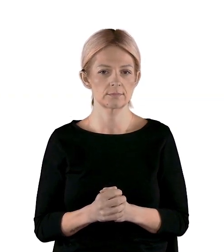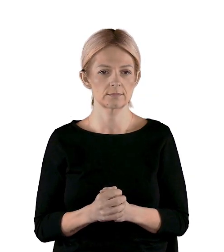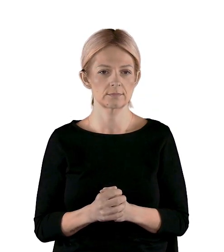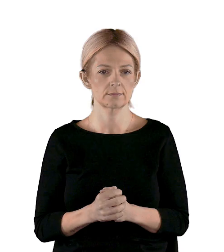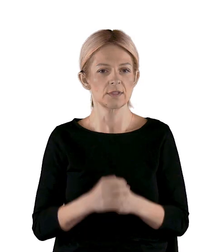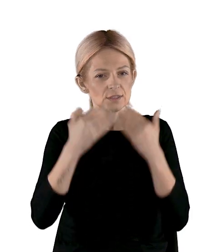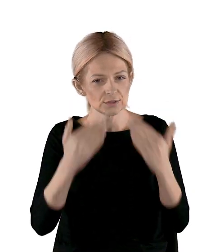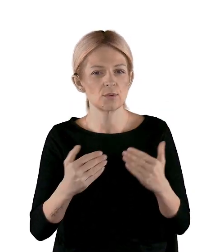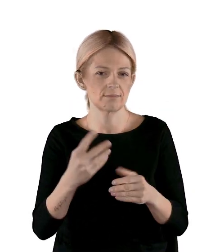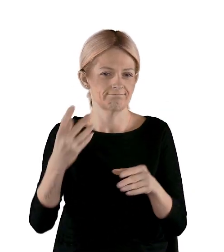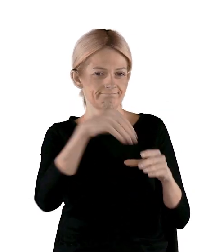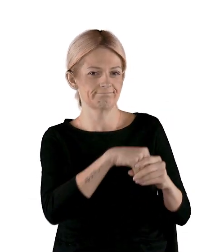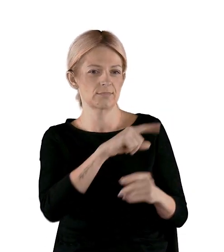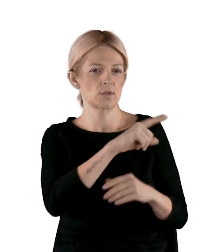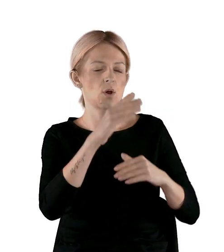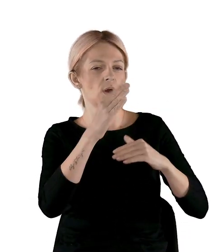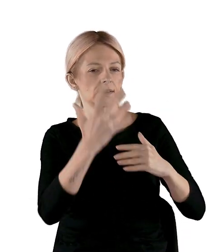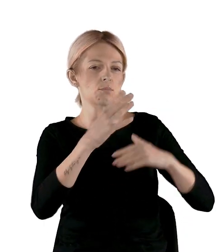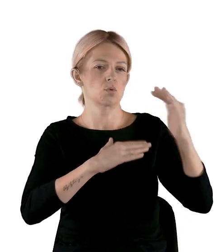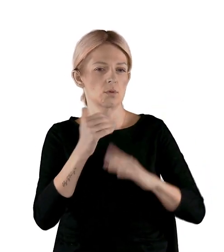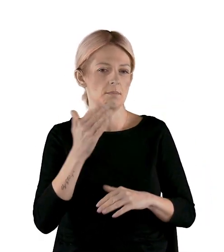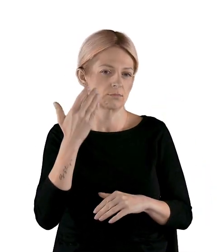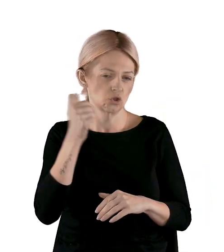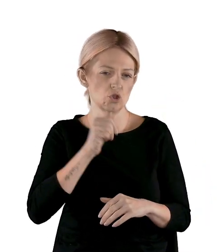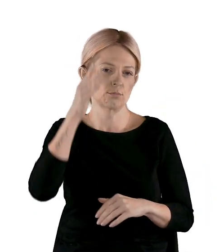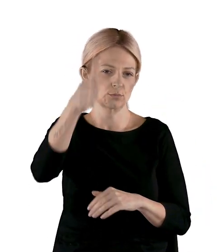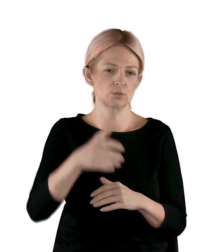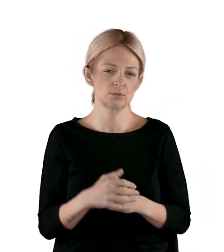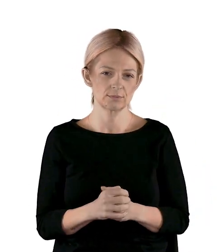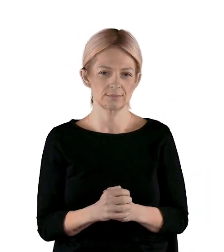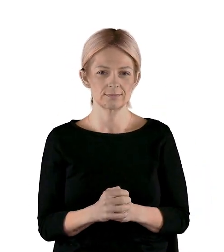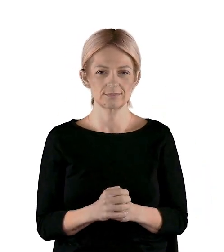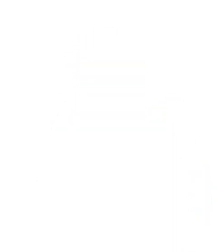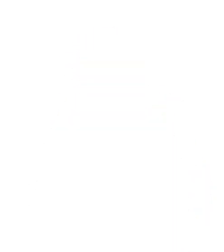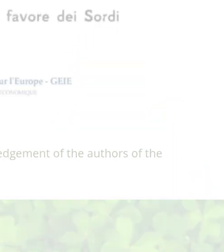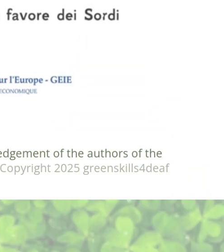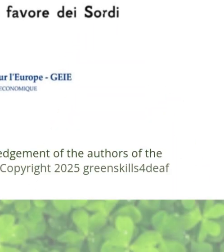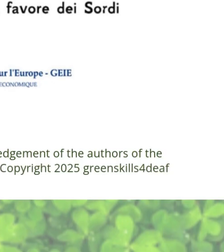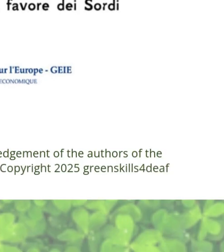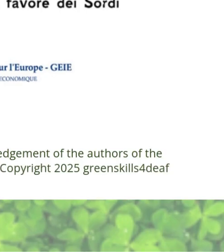joining us in building a greener future, and thank you.